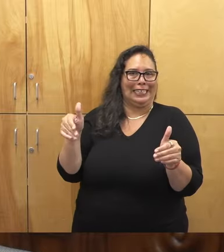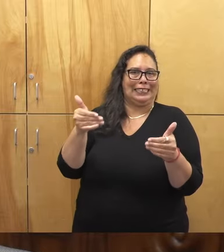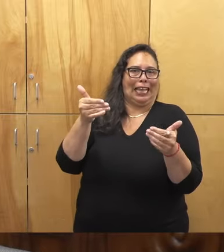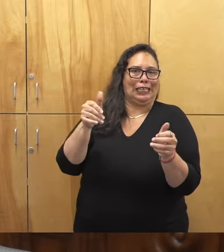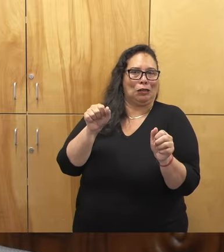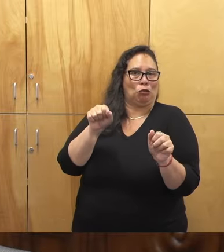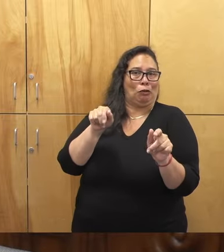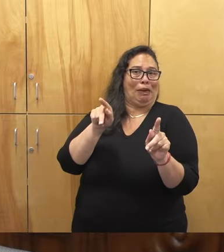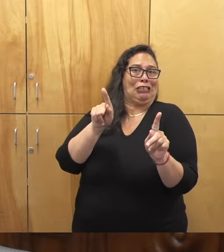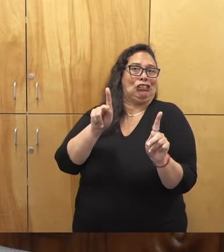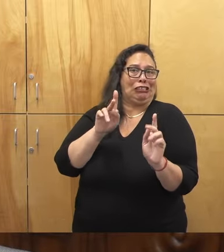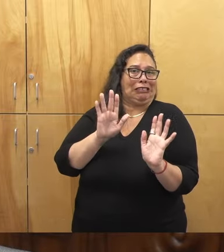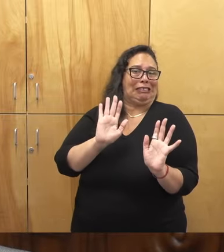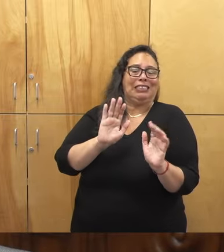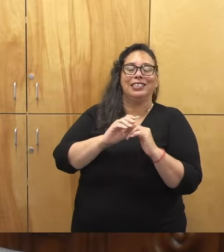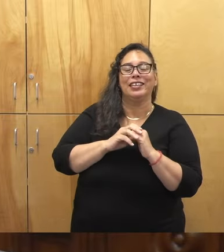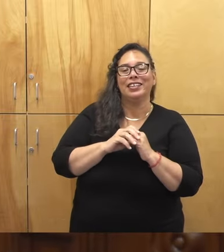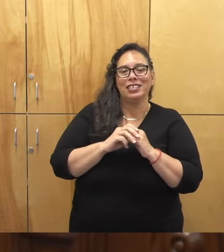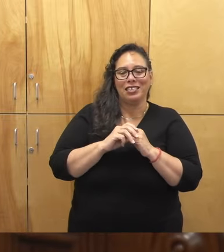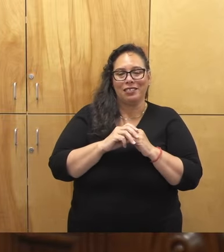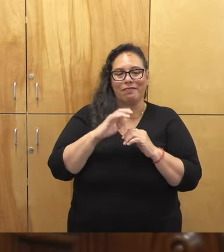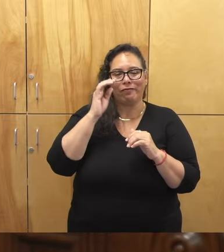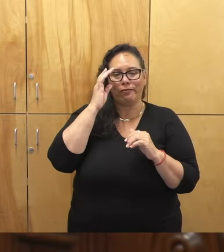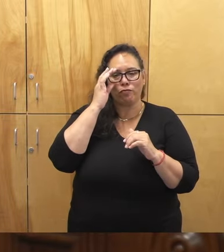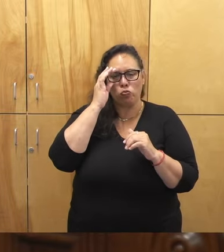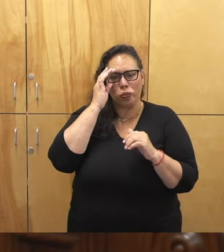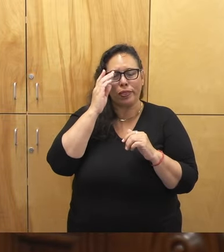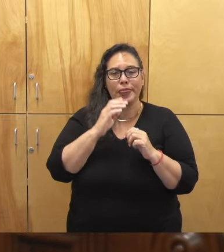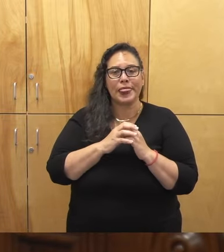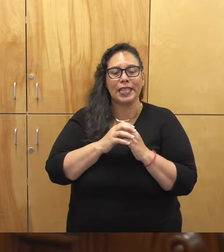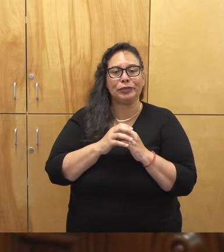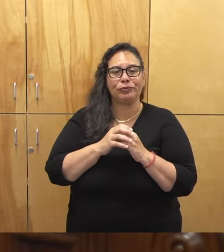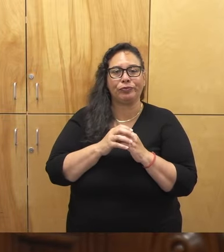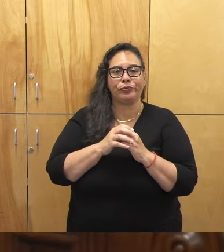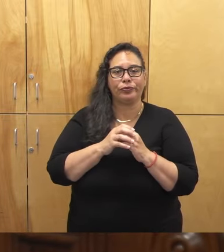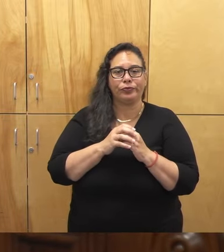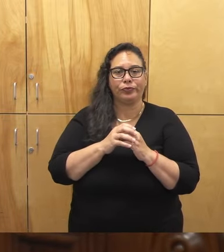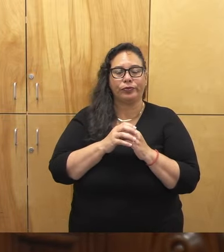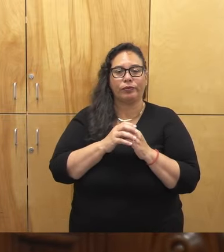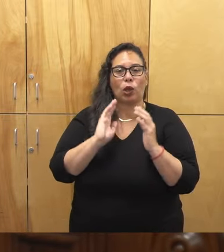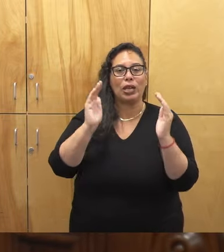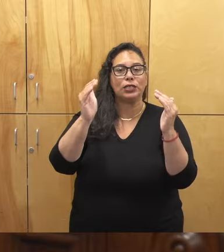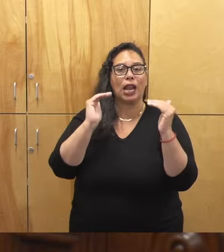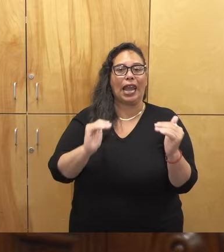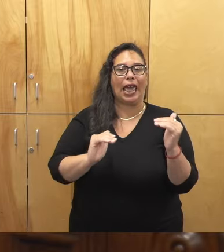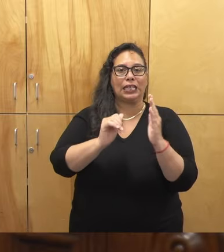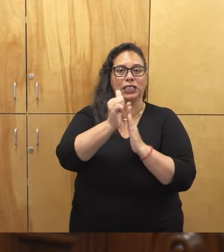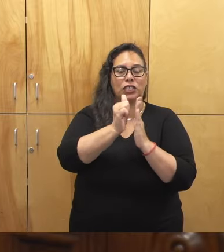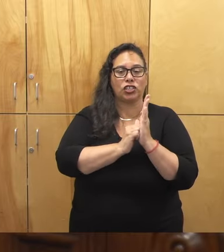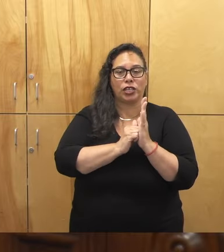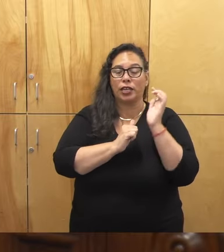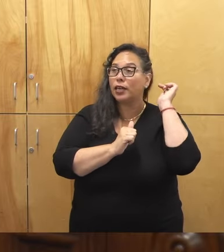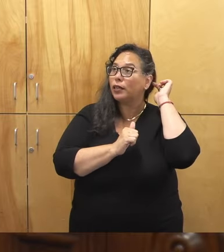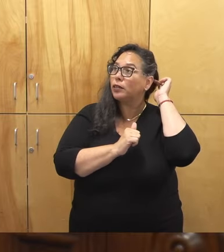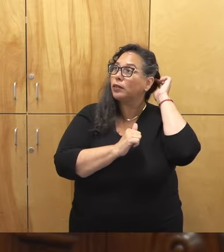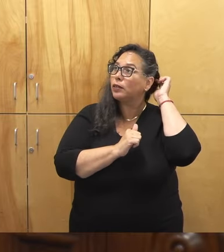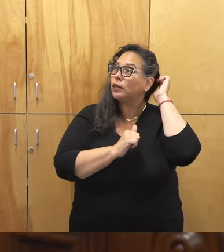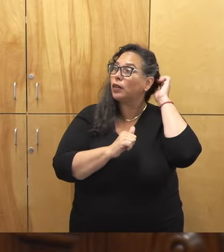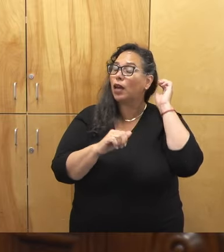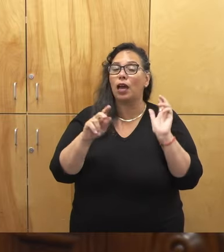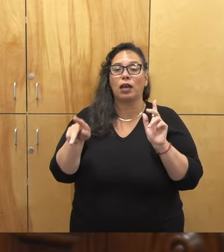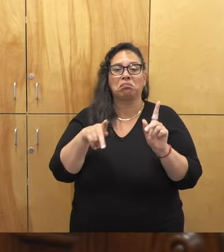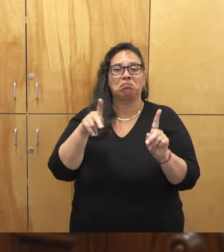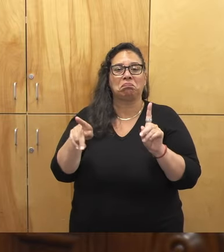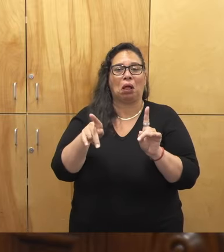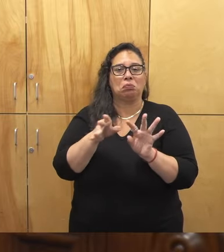permission, invitation, yeah. Let's see. So next on the agenda is public